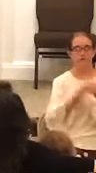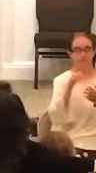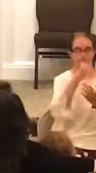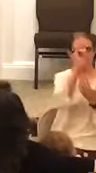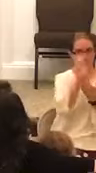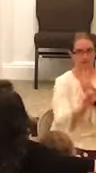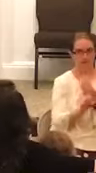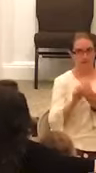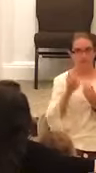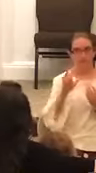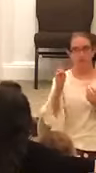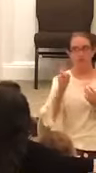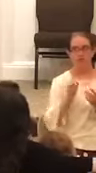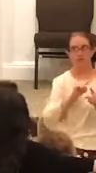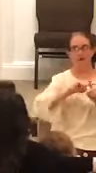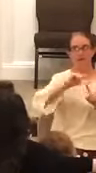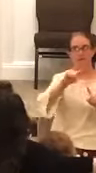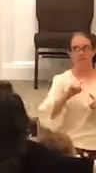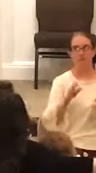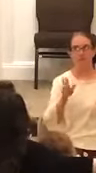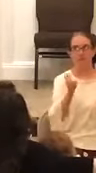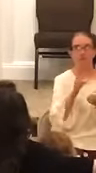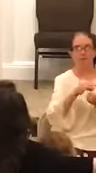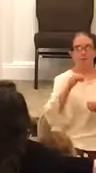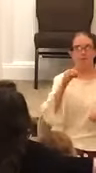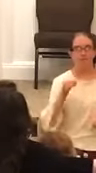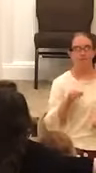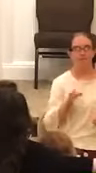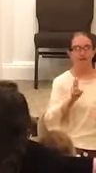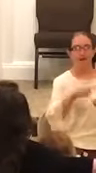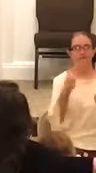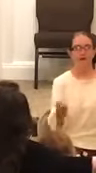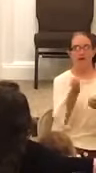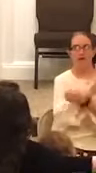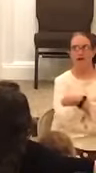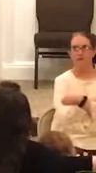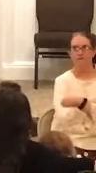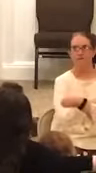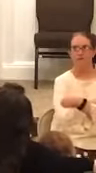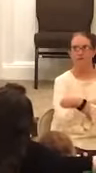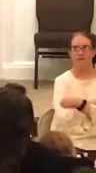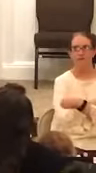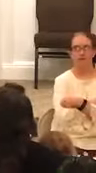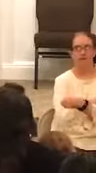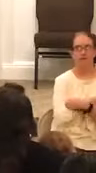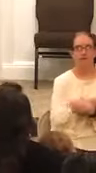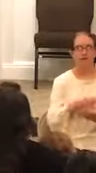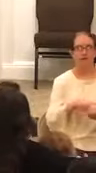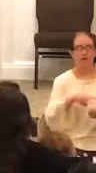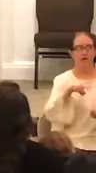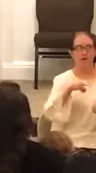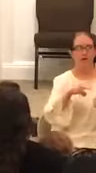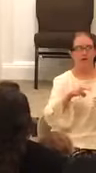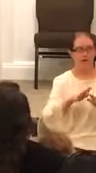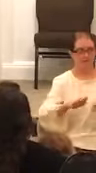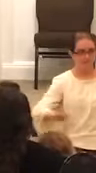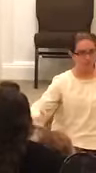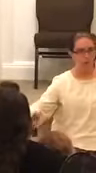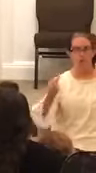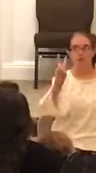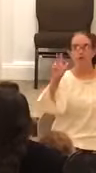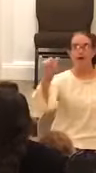Amen. 52 years next month, I got the Holy Ghost. Hallelujah. I fell in love with him when I got up from the floor that night at